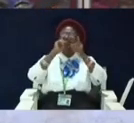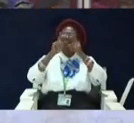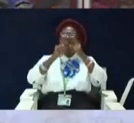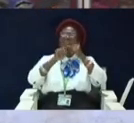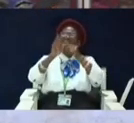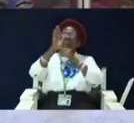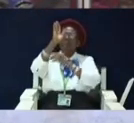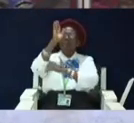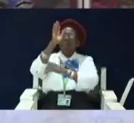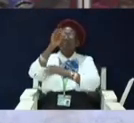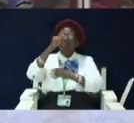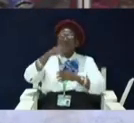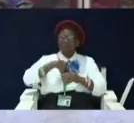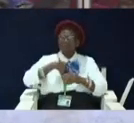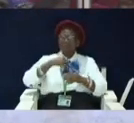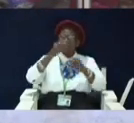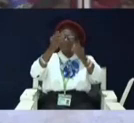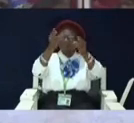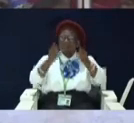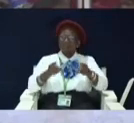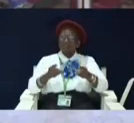I want material